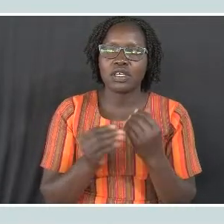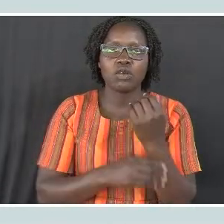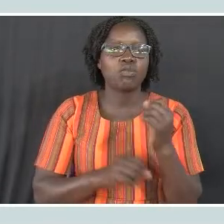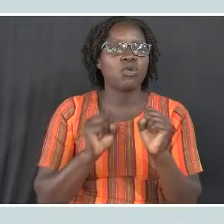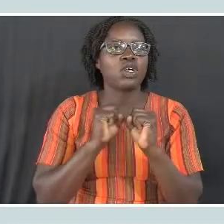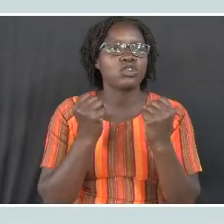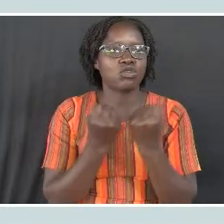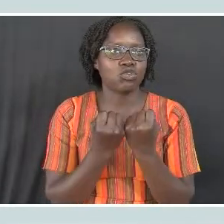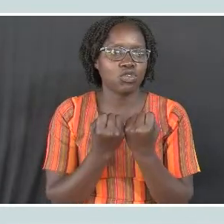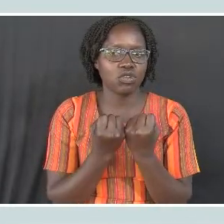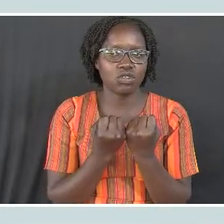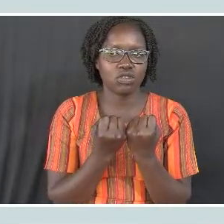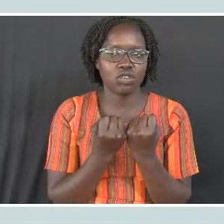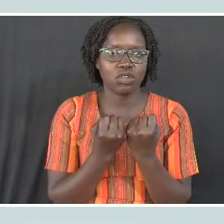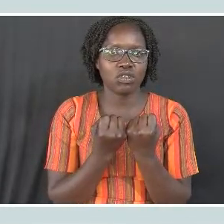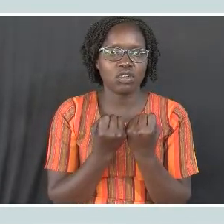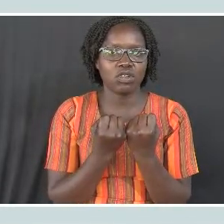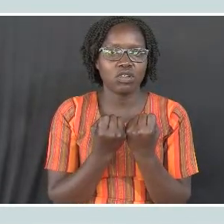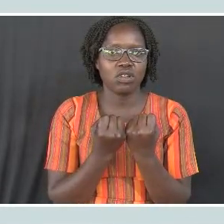social